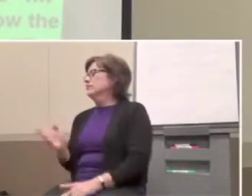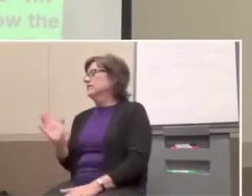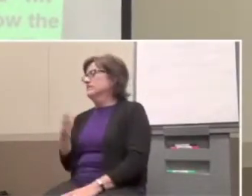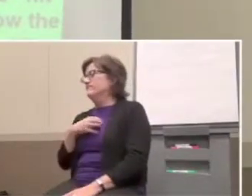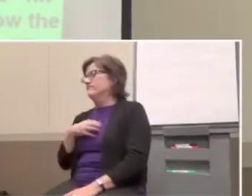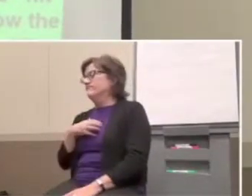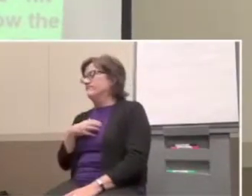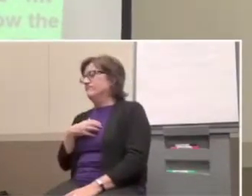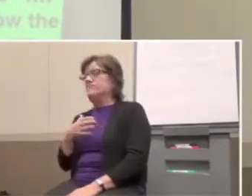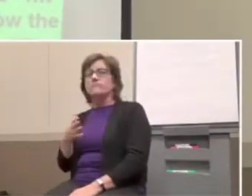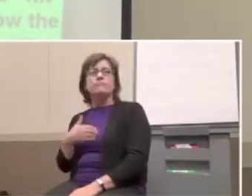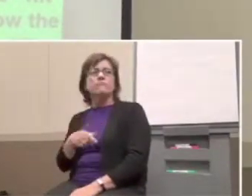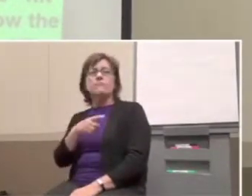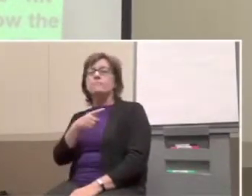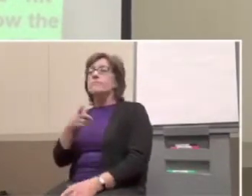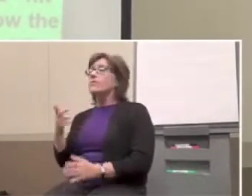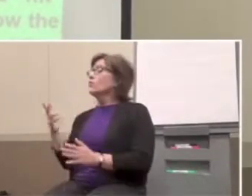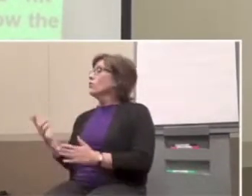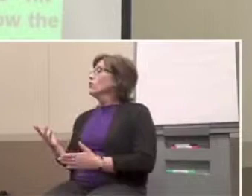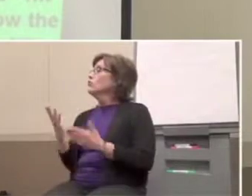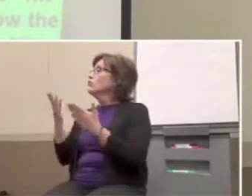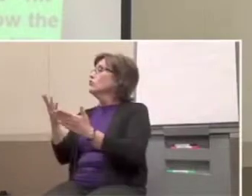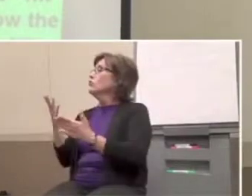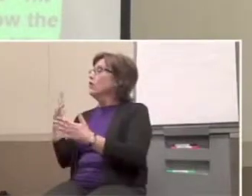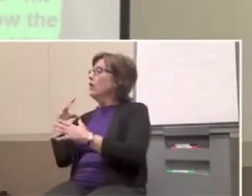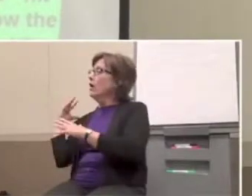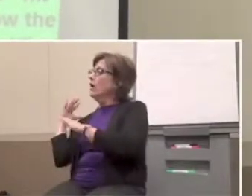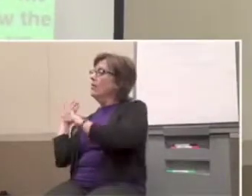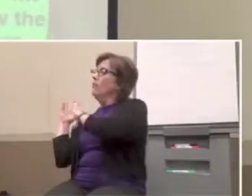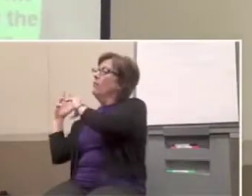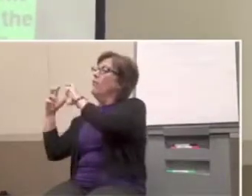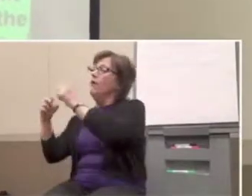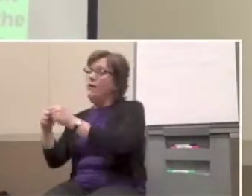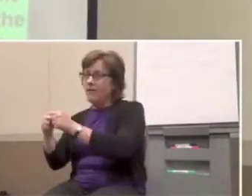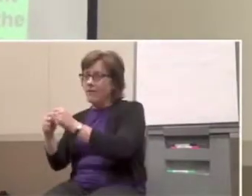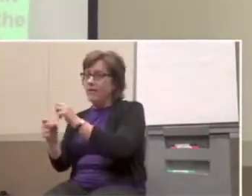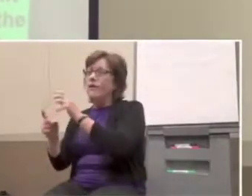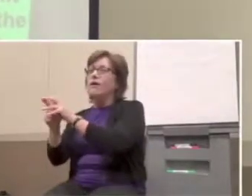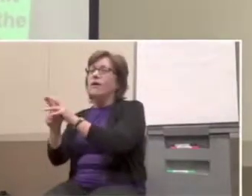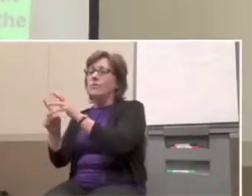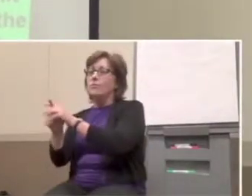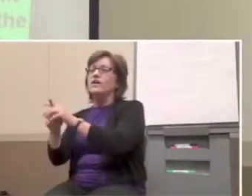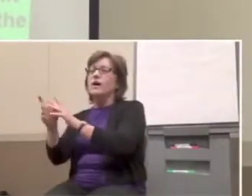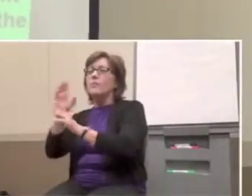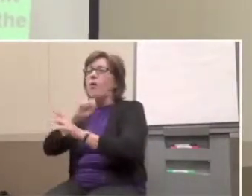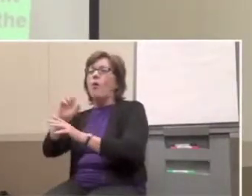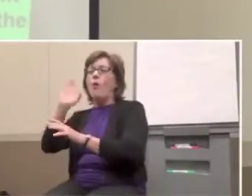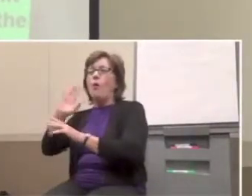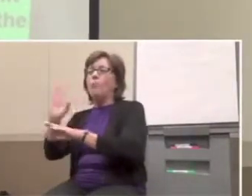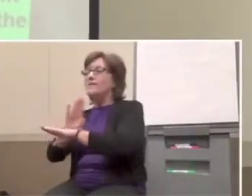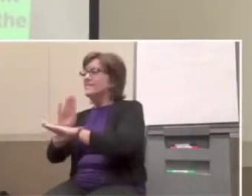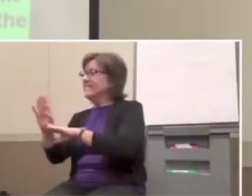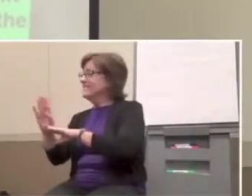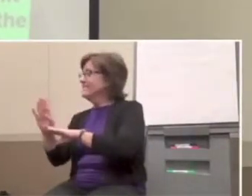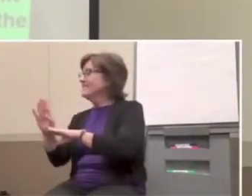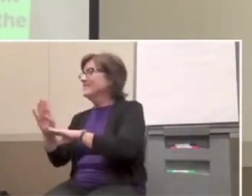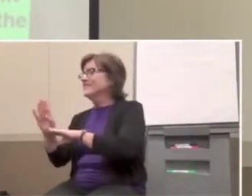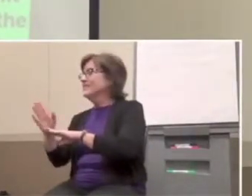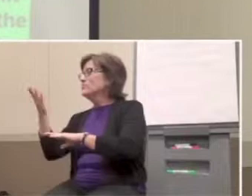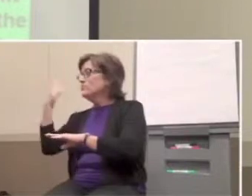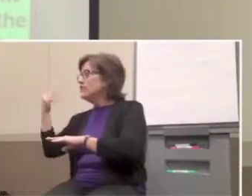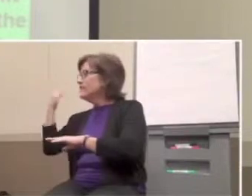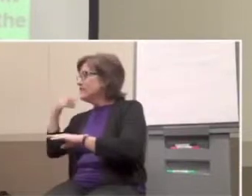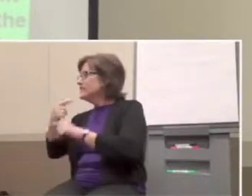If you bring up old business, okay, we talked about that before, staying in the here and now. If you bring up that stuff from before or previous